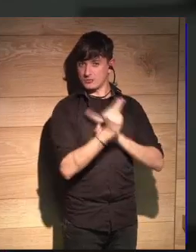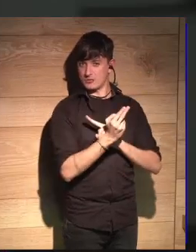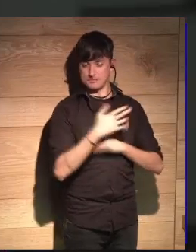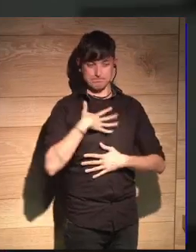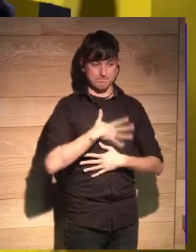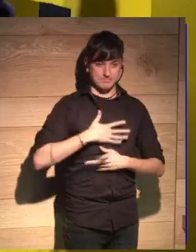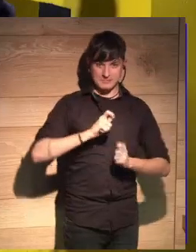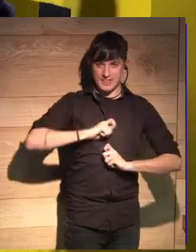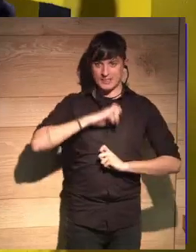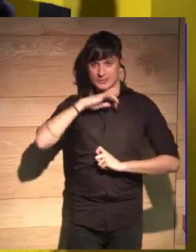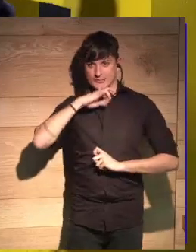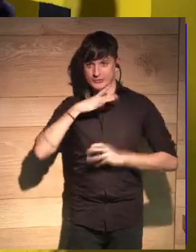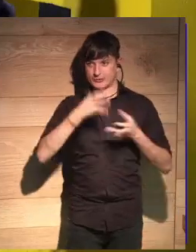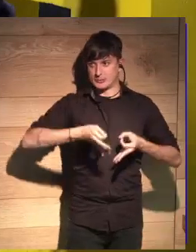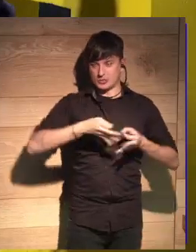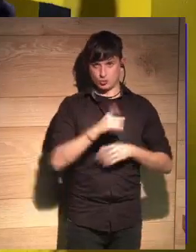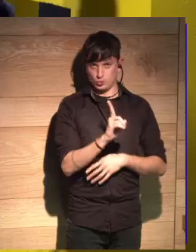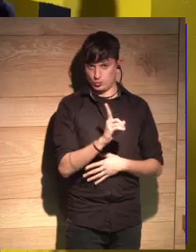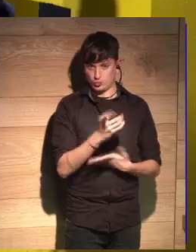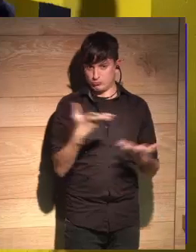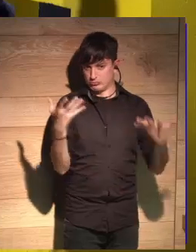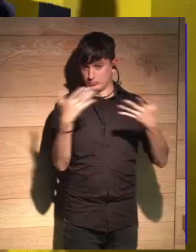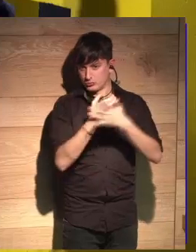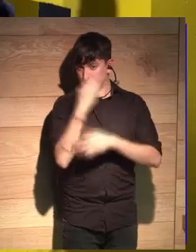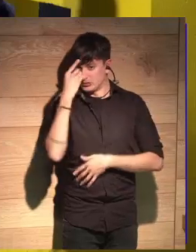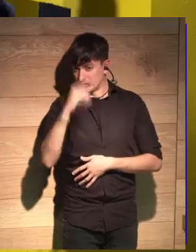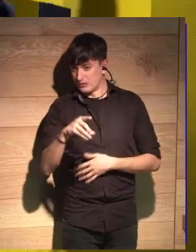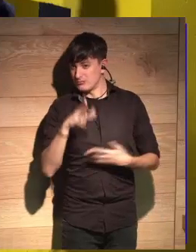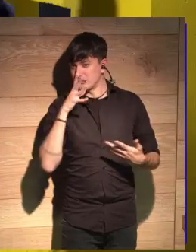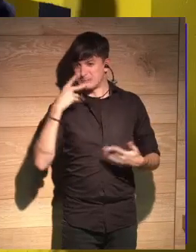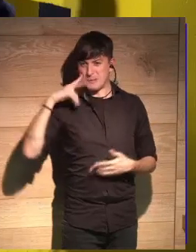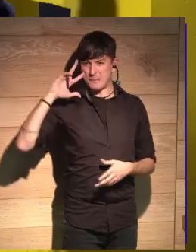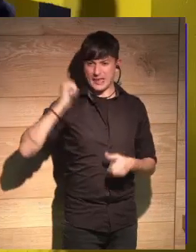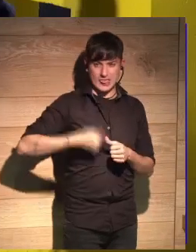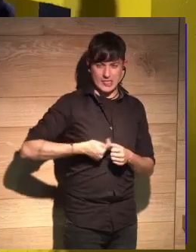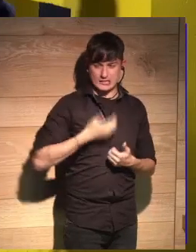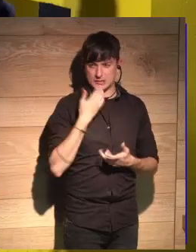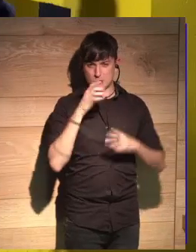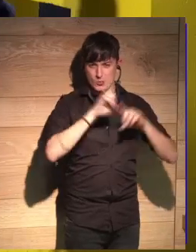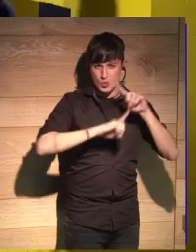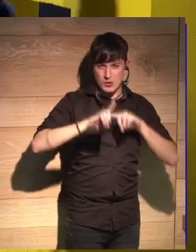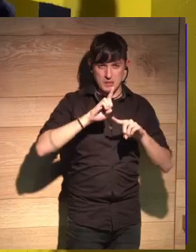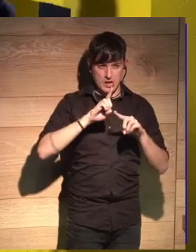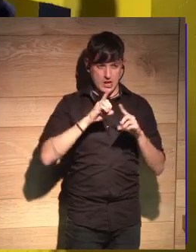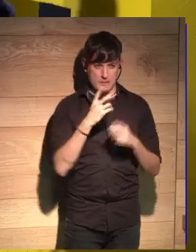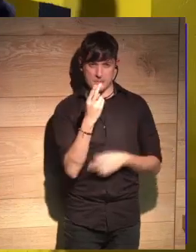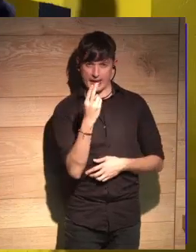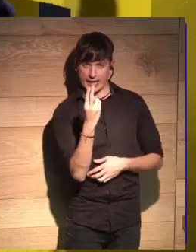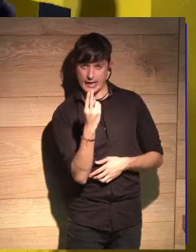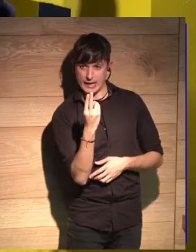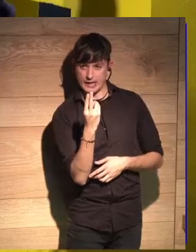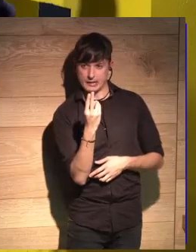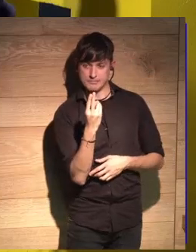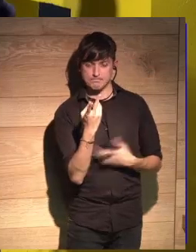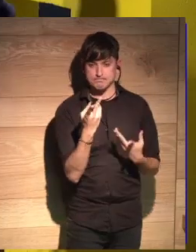own experience that if you've had marital difficulties and you resolve your marital difficulties, that doesn't guarantee